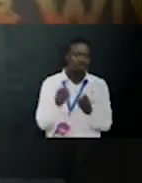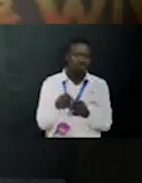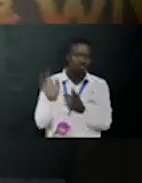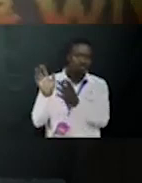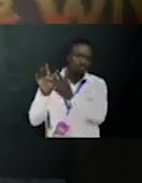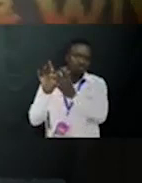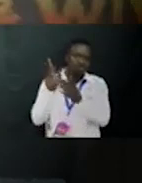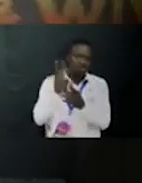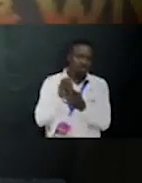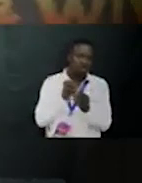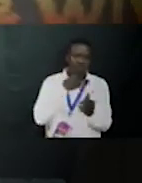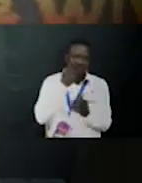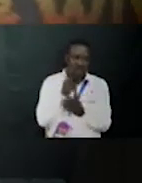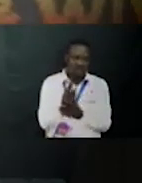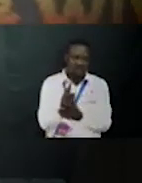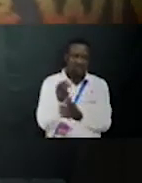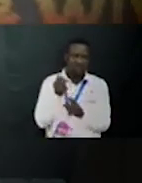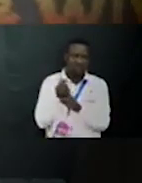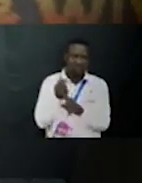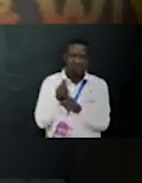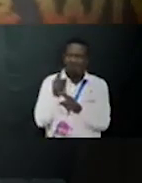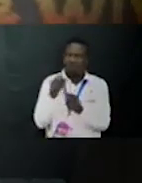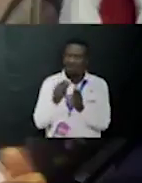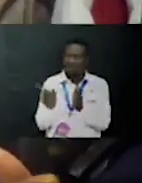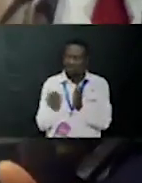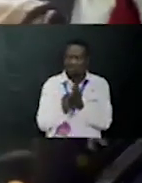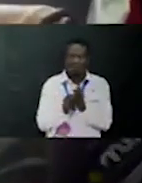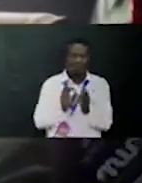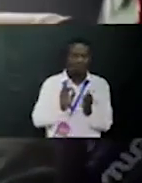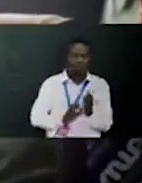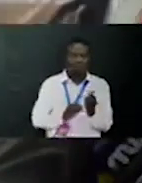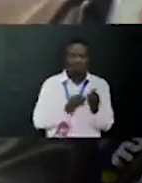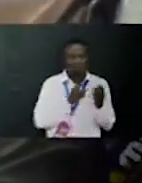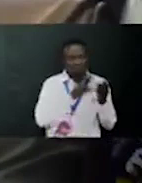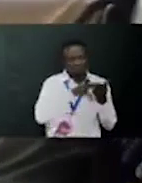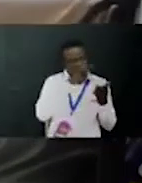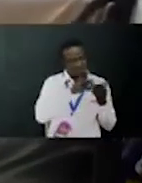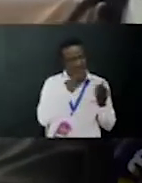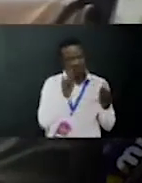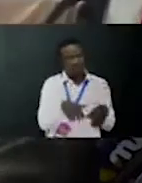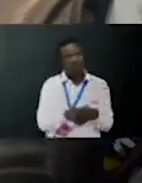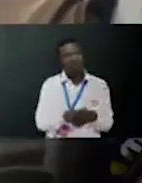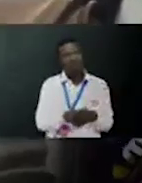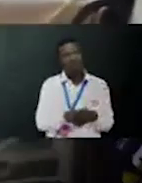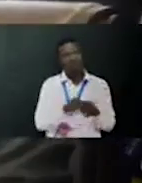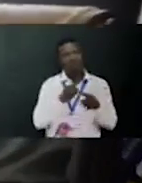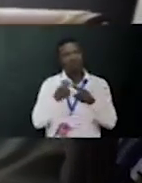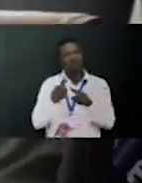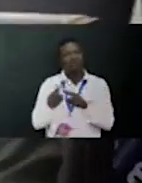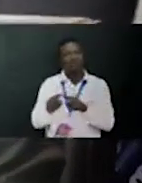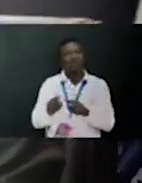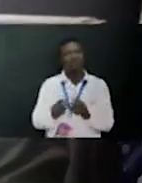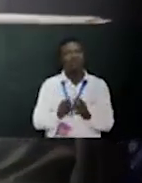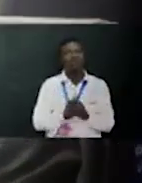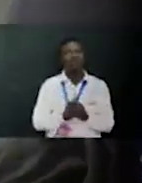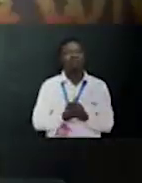the Pen TV, you can have a copy to buy. Fantastic exposition from different angles.